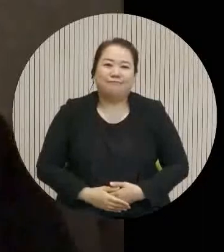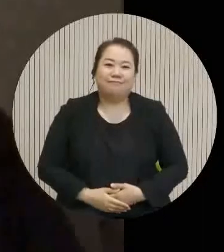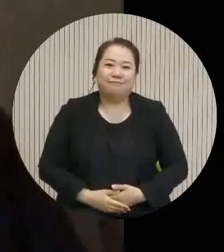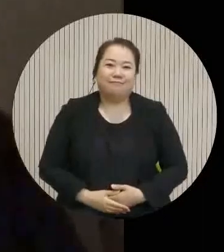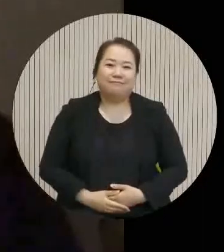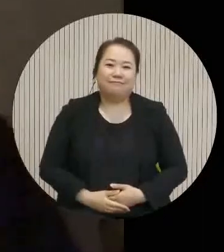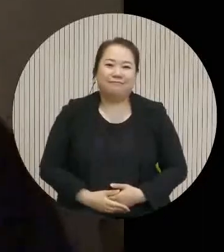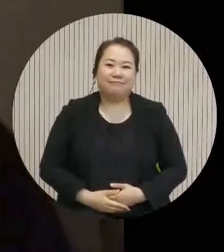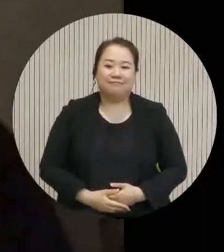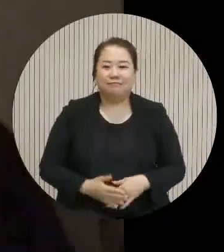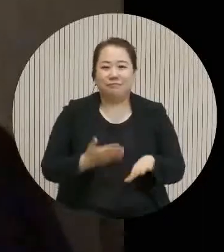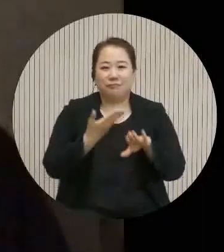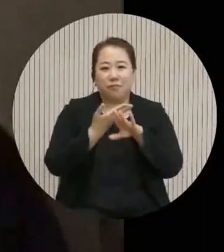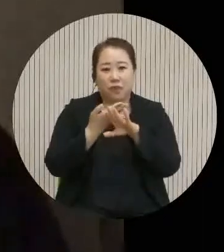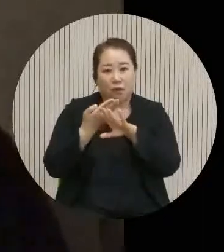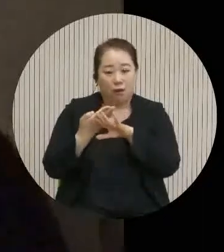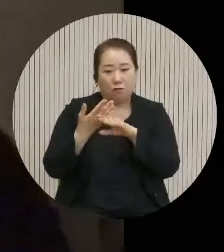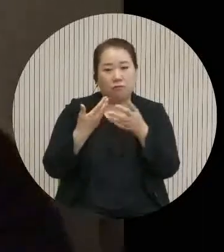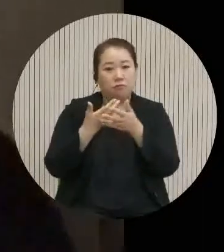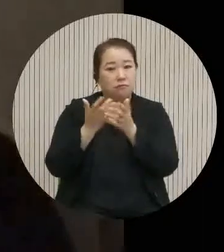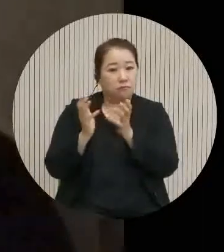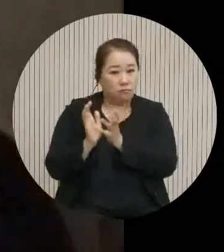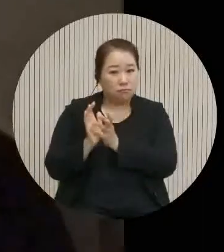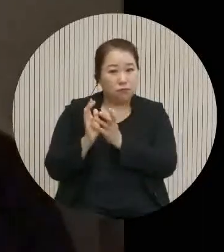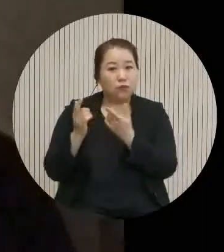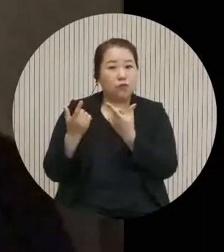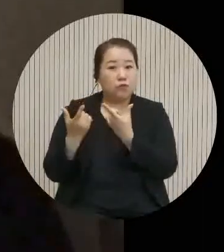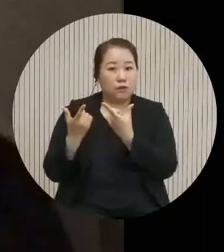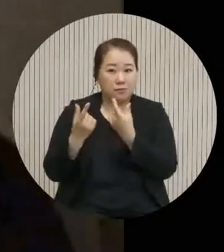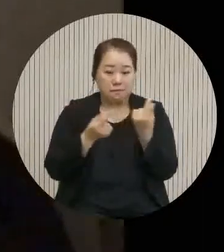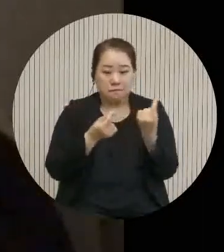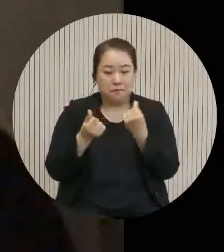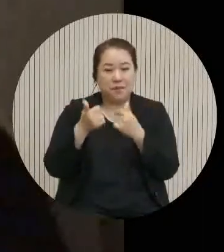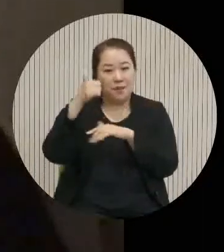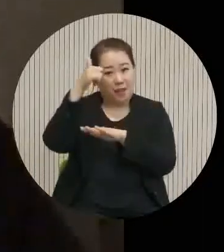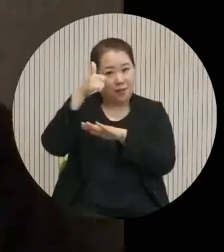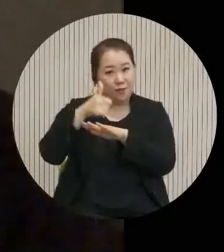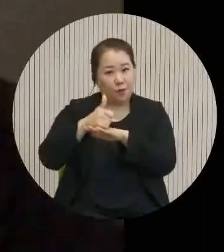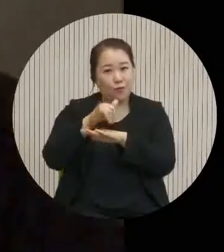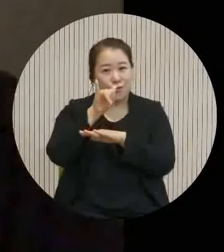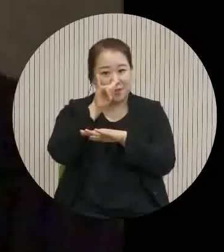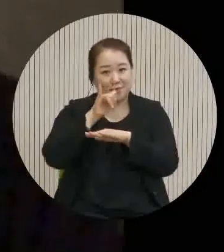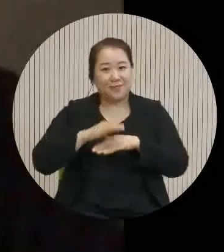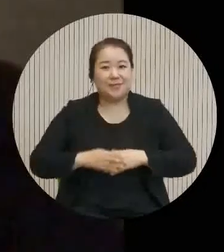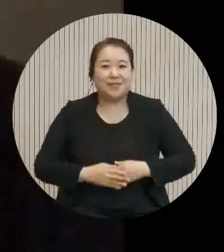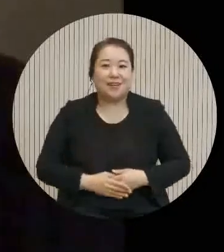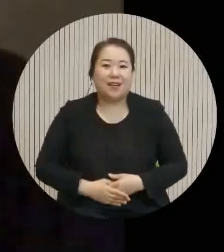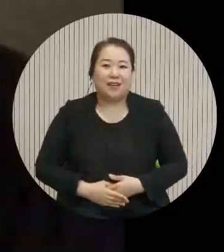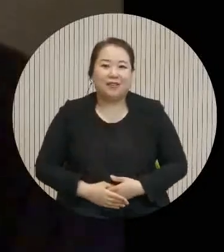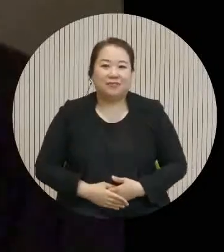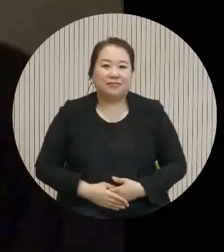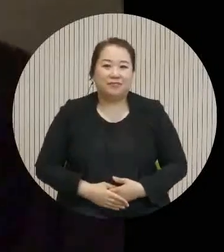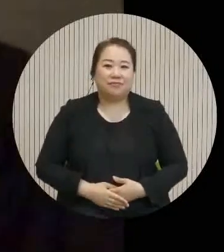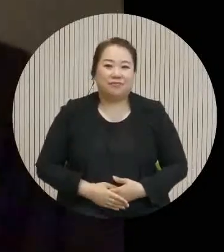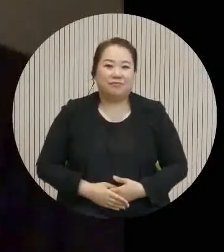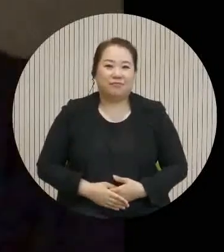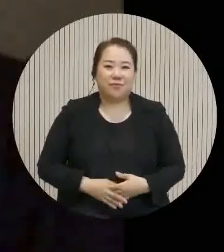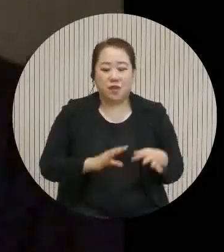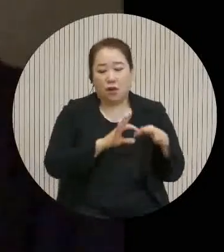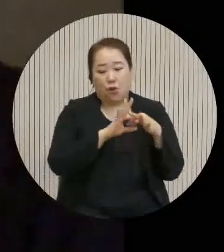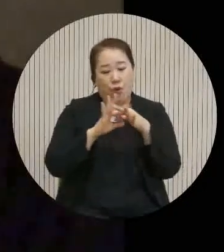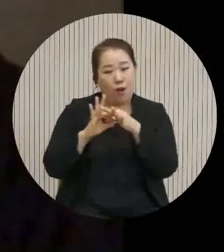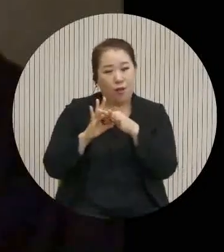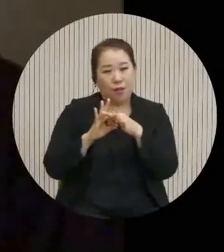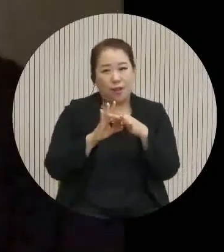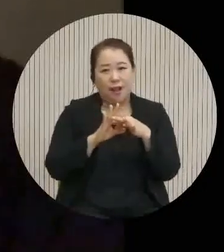studies, and we'll see that they come to very, very similar conclusions. Correlational. Elegant study done